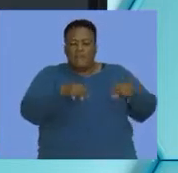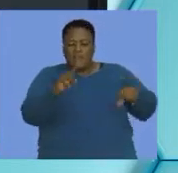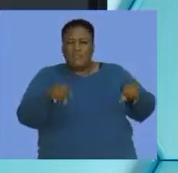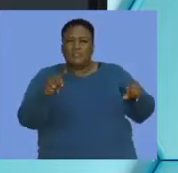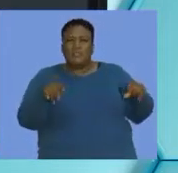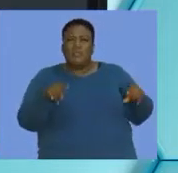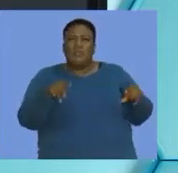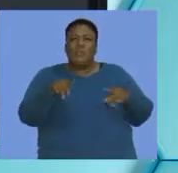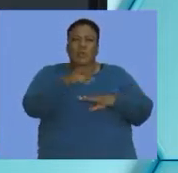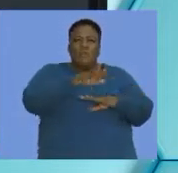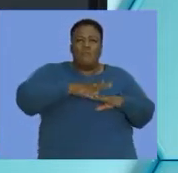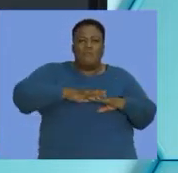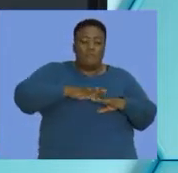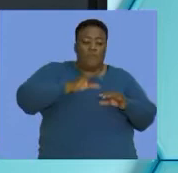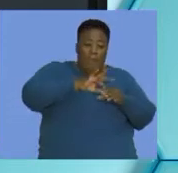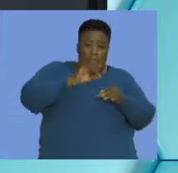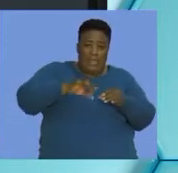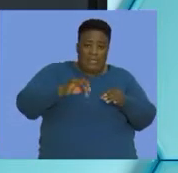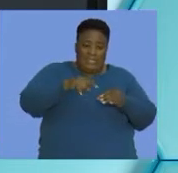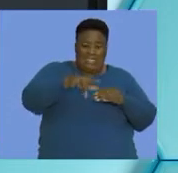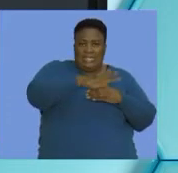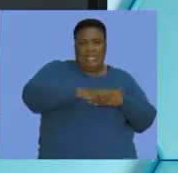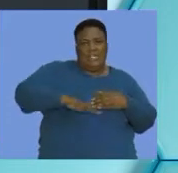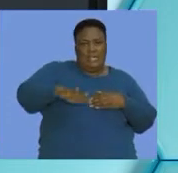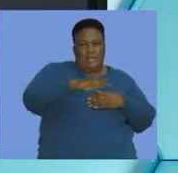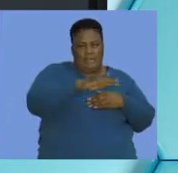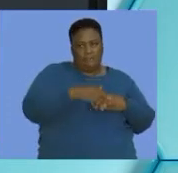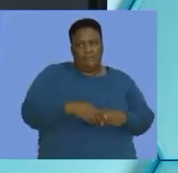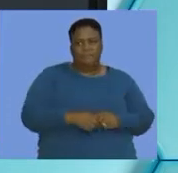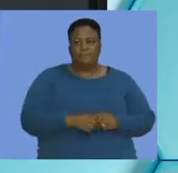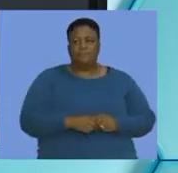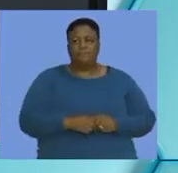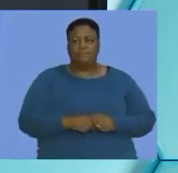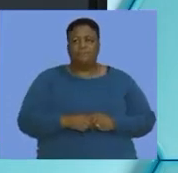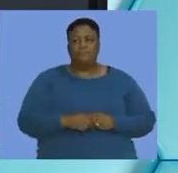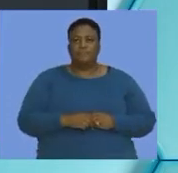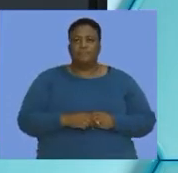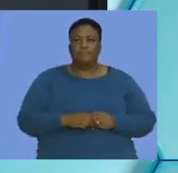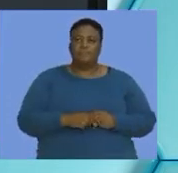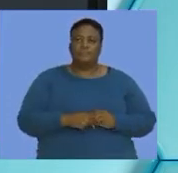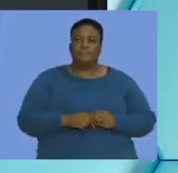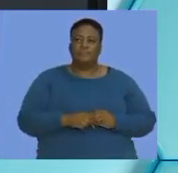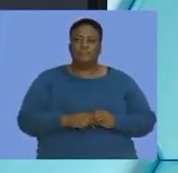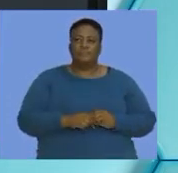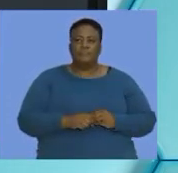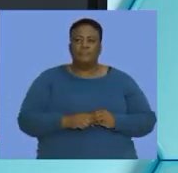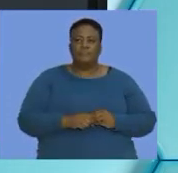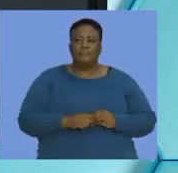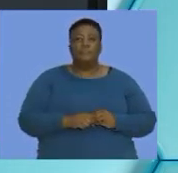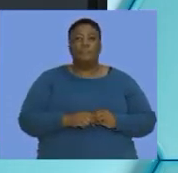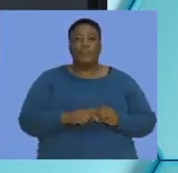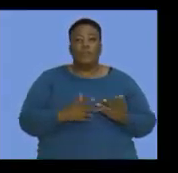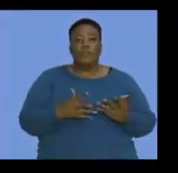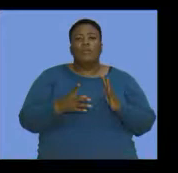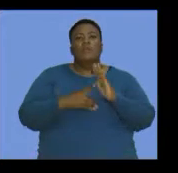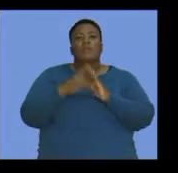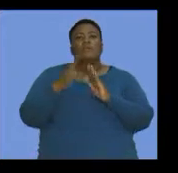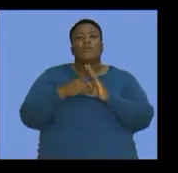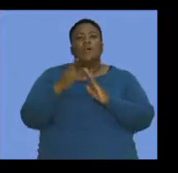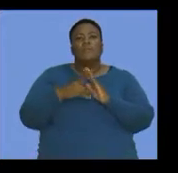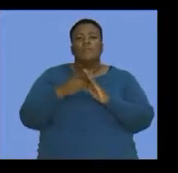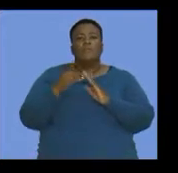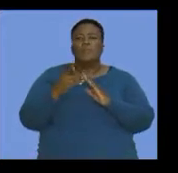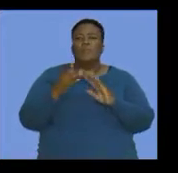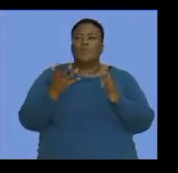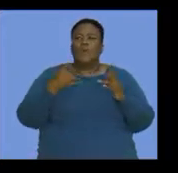area. So overgrazing has a huge impact on our biodiversity. The development of graph estates. So